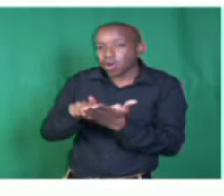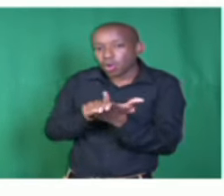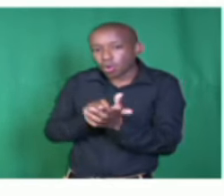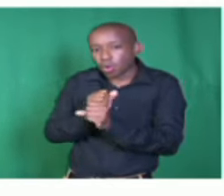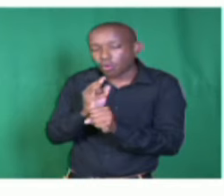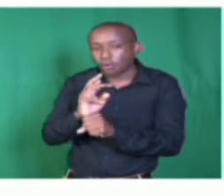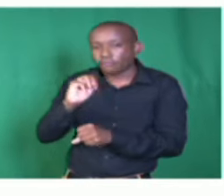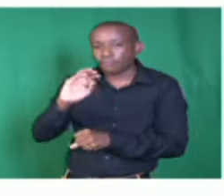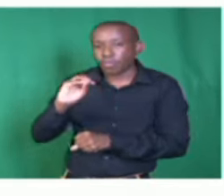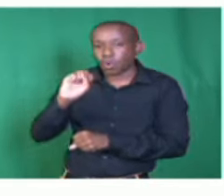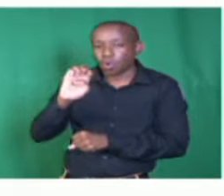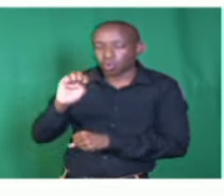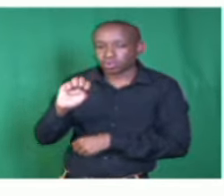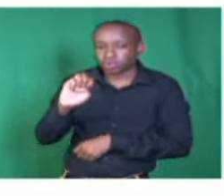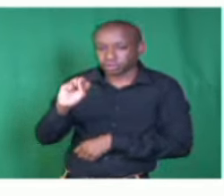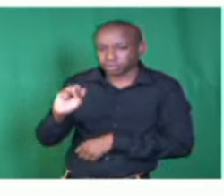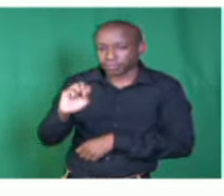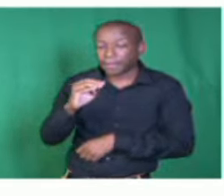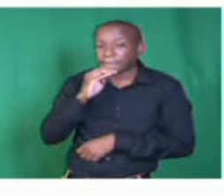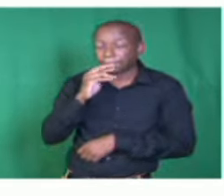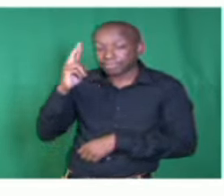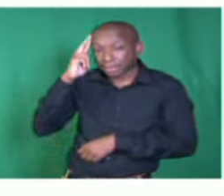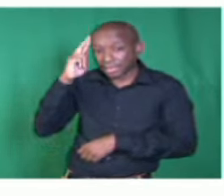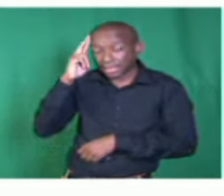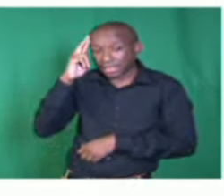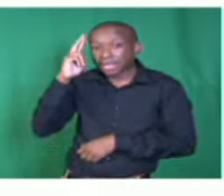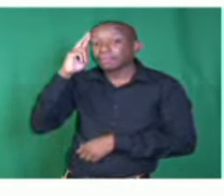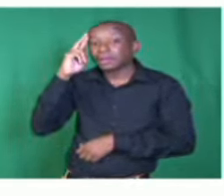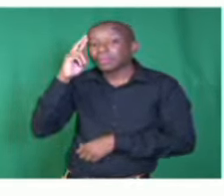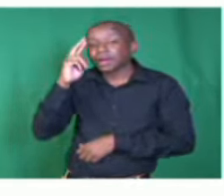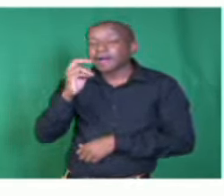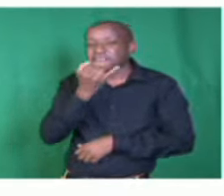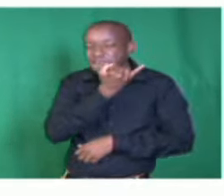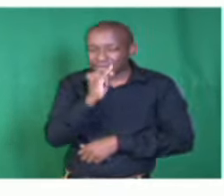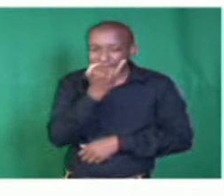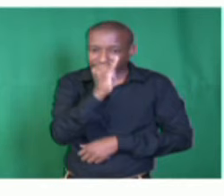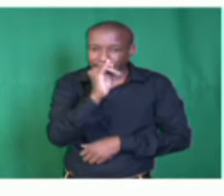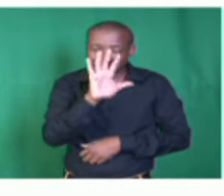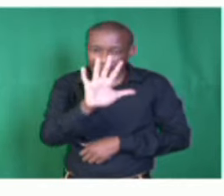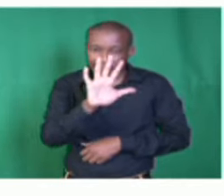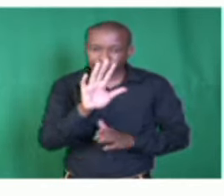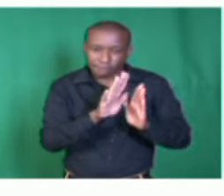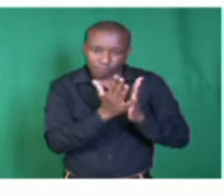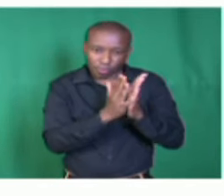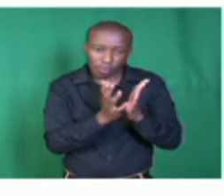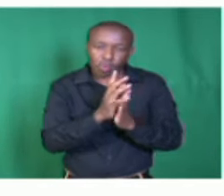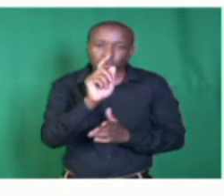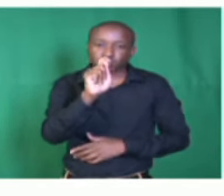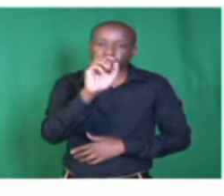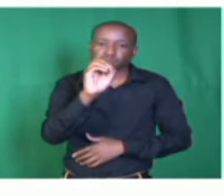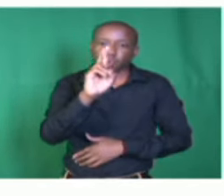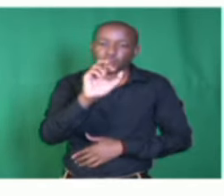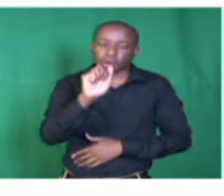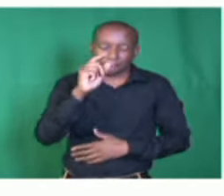Remember, I said they believed in the Torah, the first five books that contains the law of